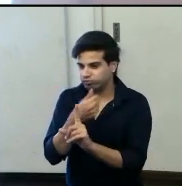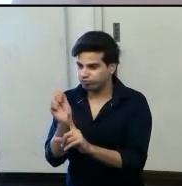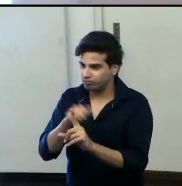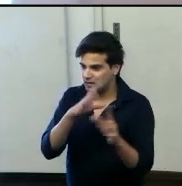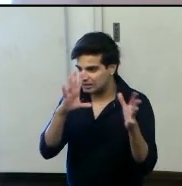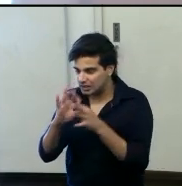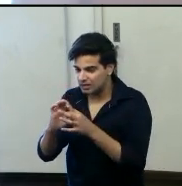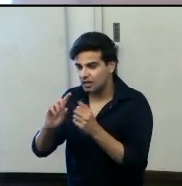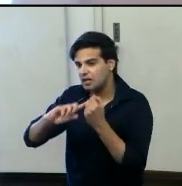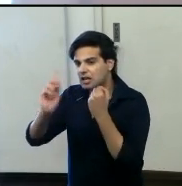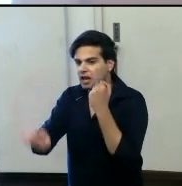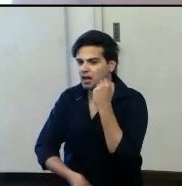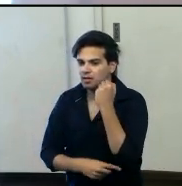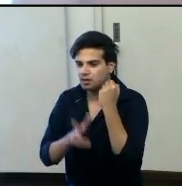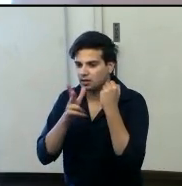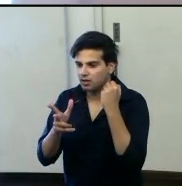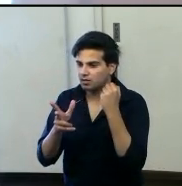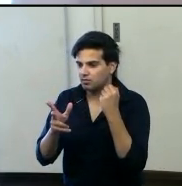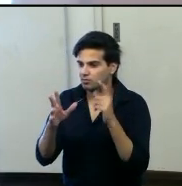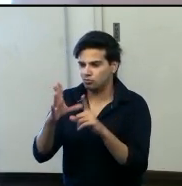and then it says, don't do this.